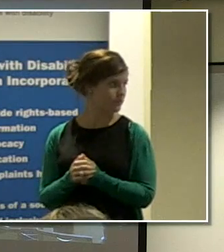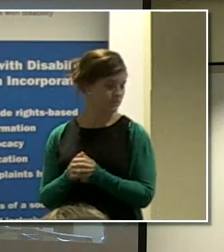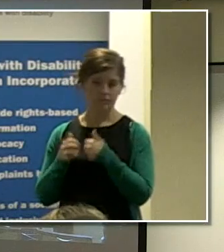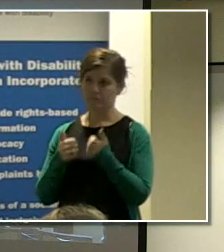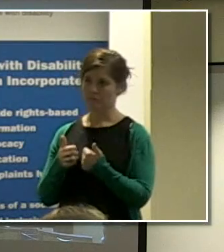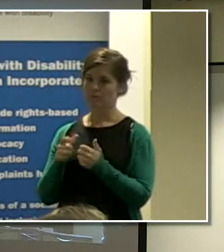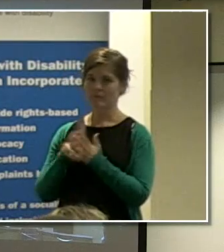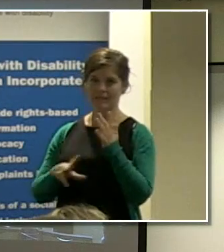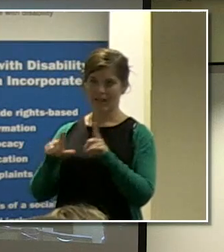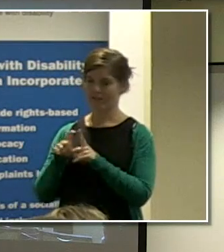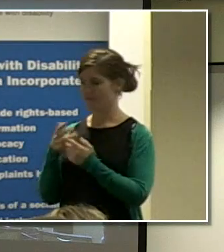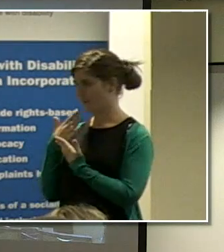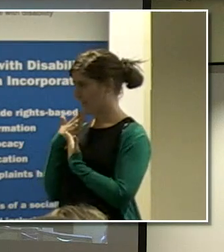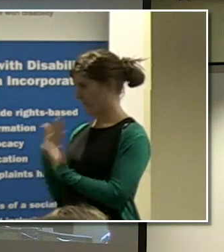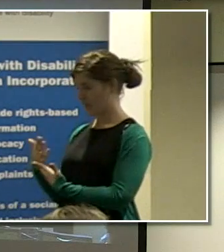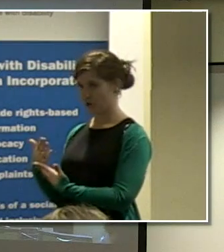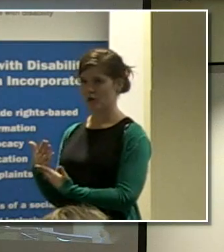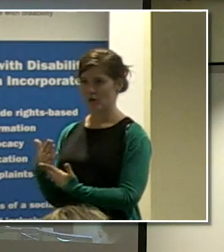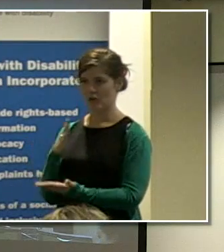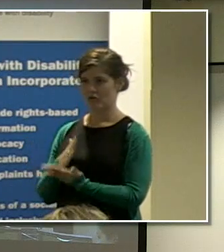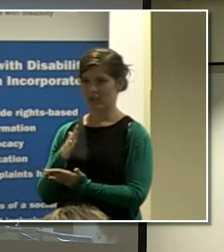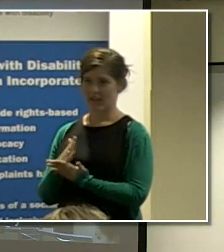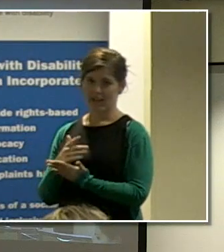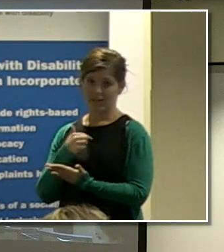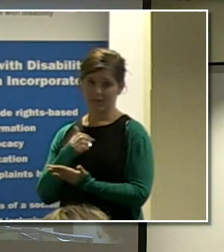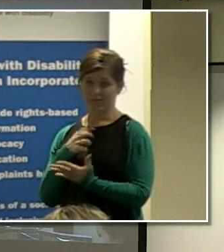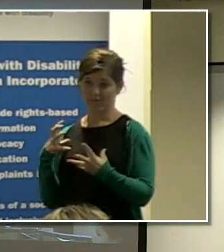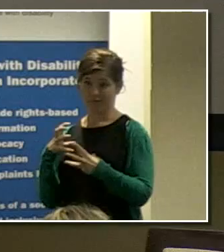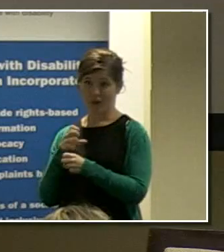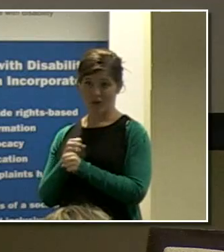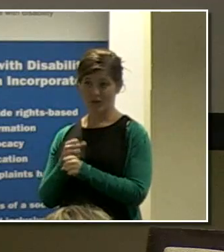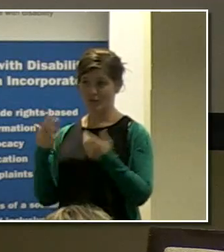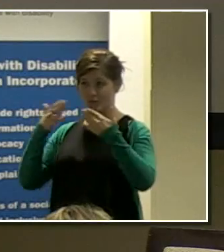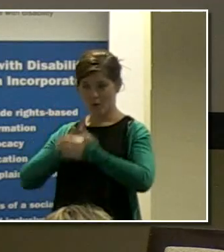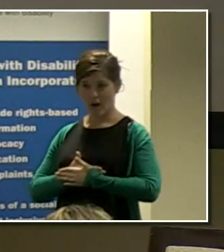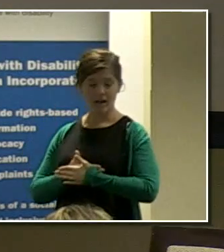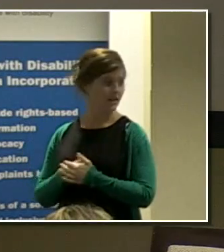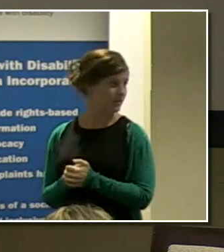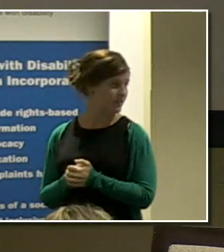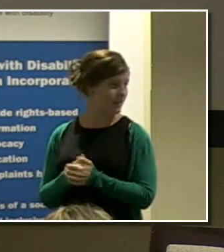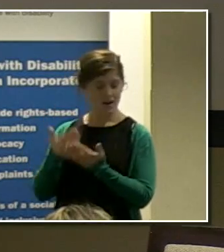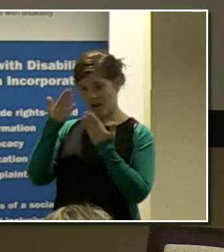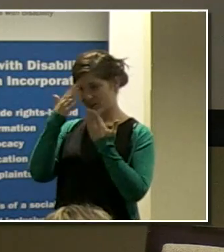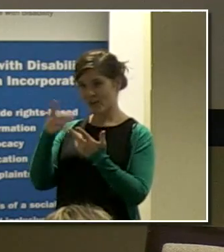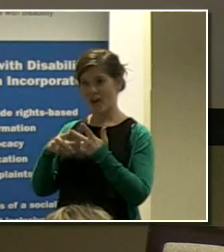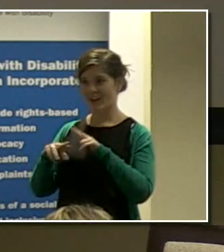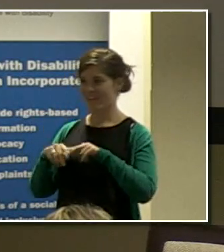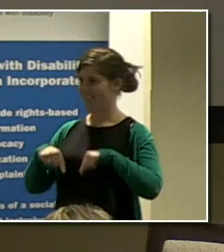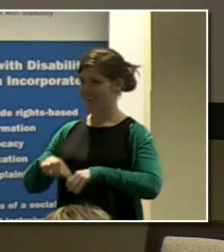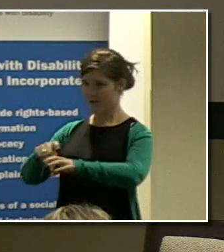David, I think that actually brings us close to the end this evening. I don't know how this is compared with some of the Senate